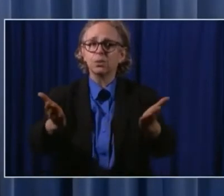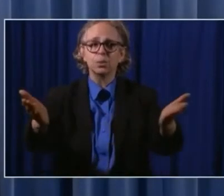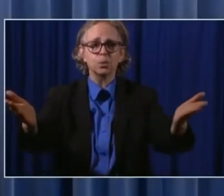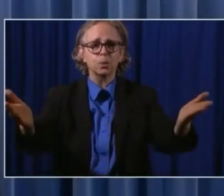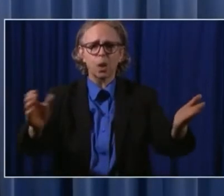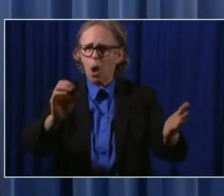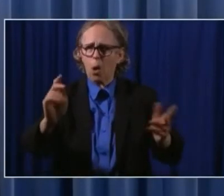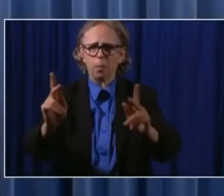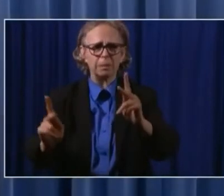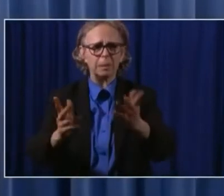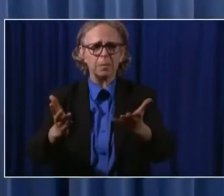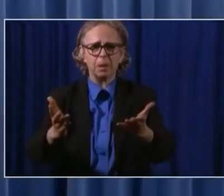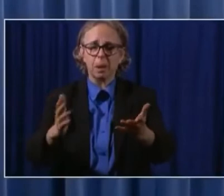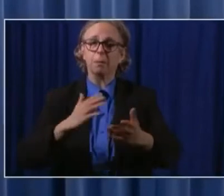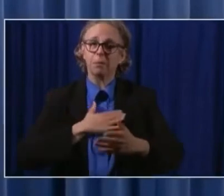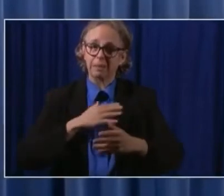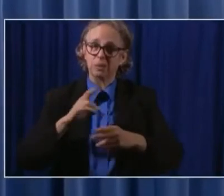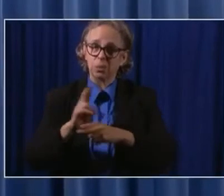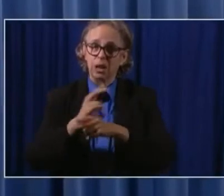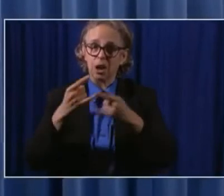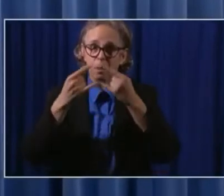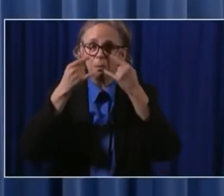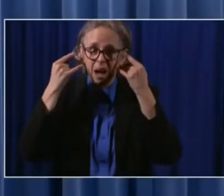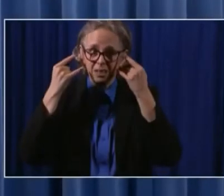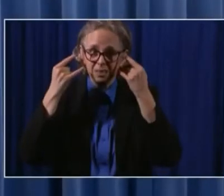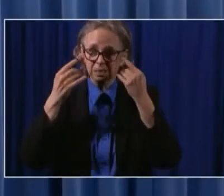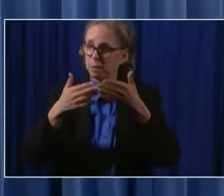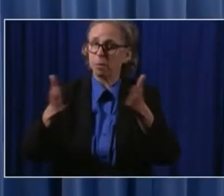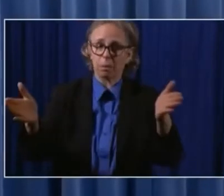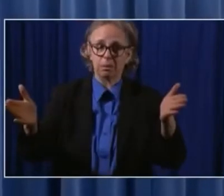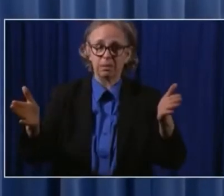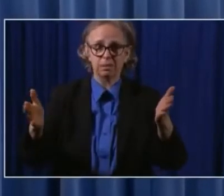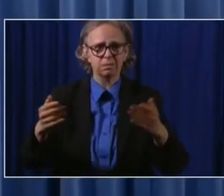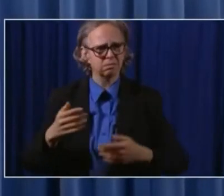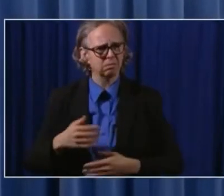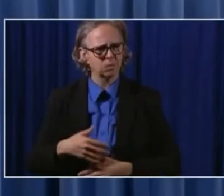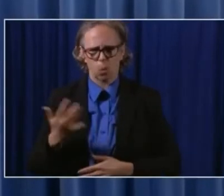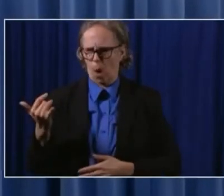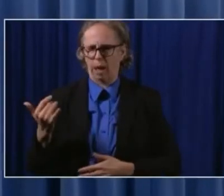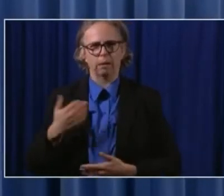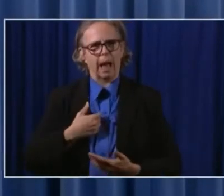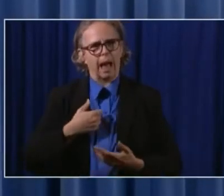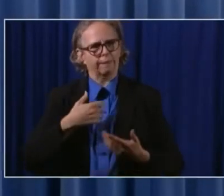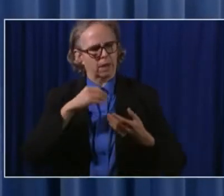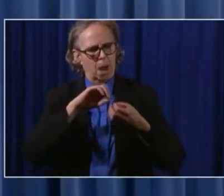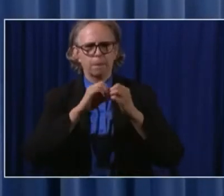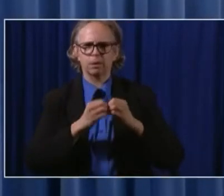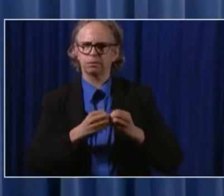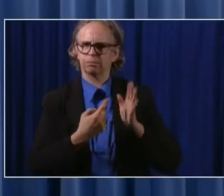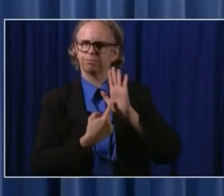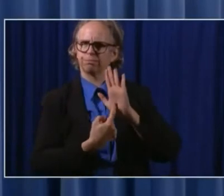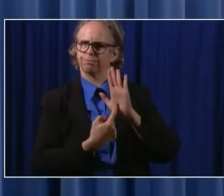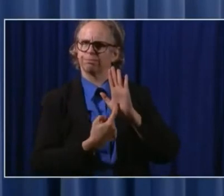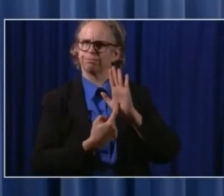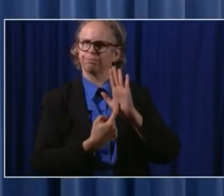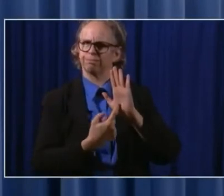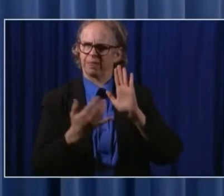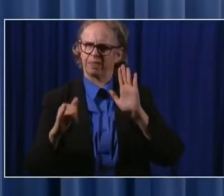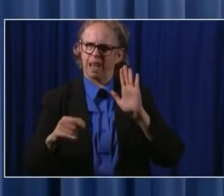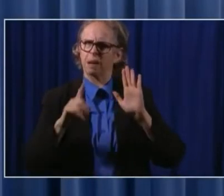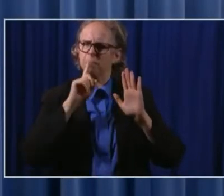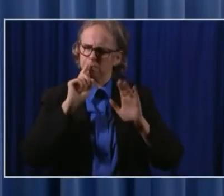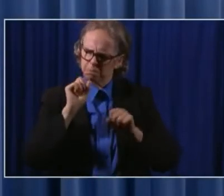The evidence is just abundantly clear. As I said, the jury's back, the verdict's in, masks work, and particularly when masks